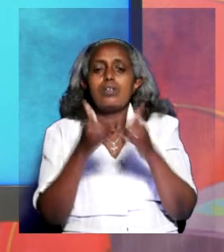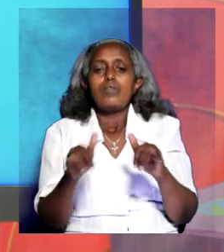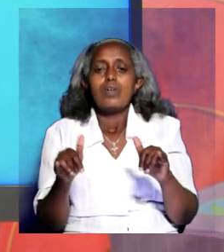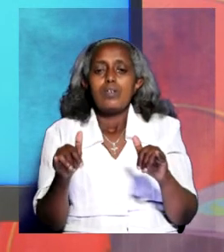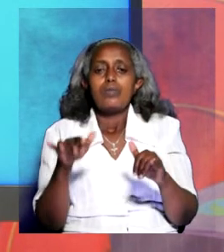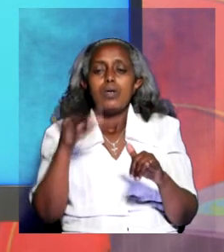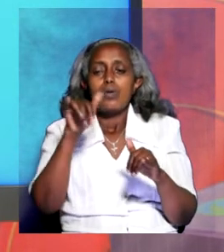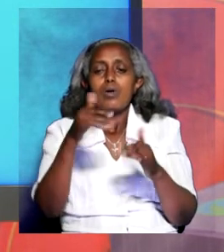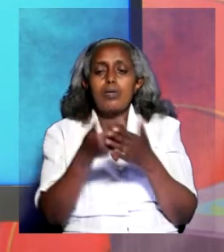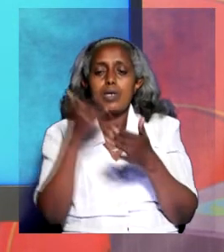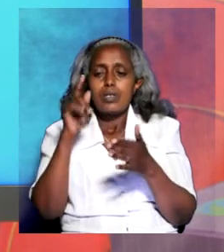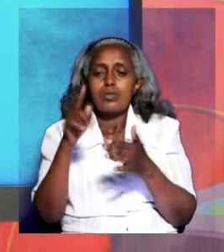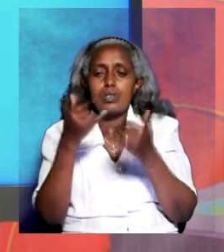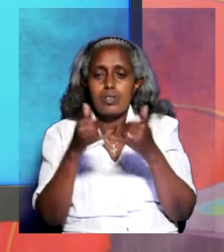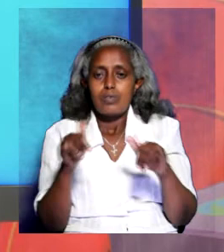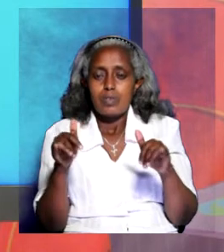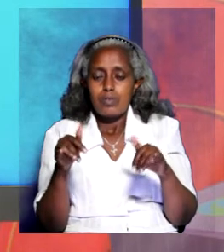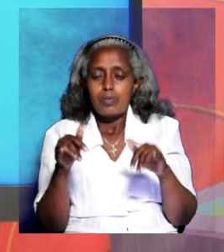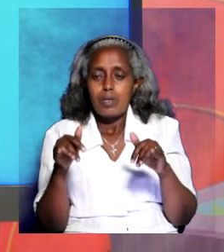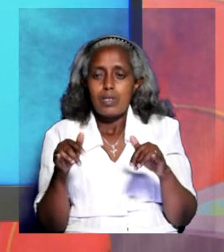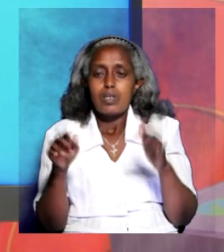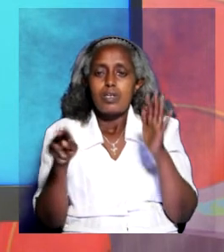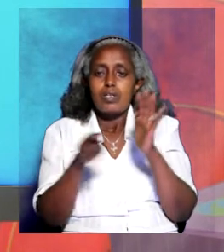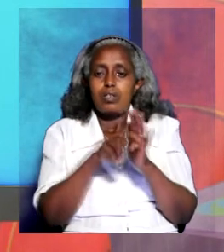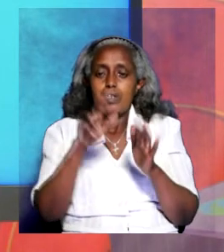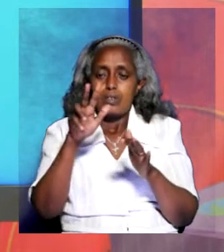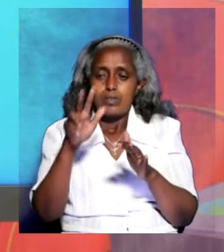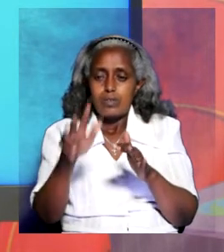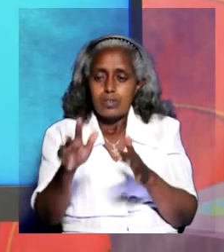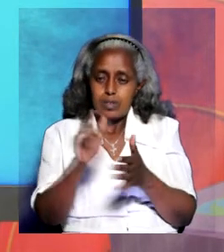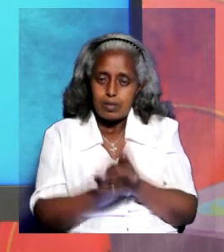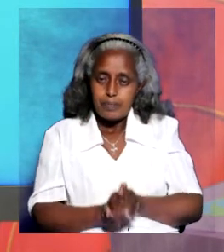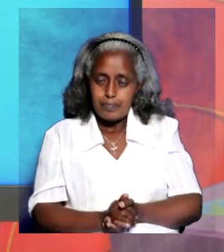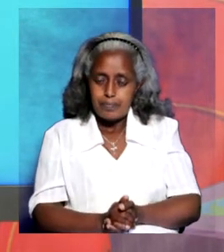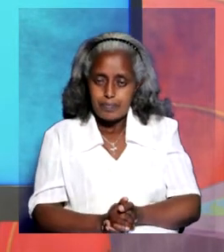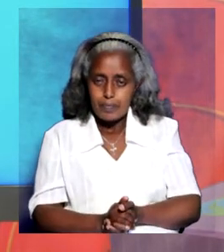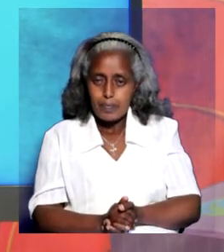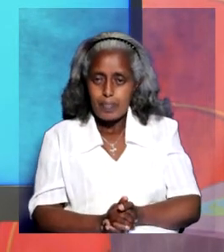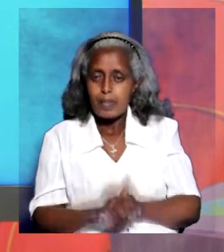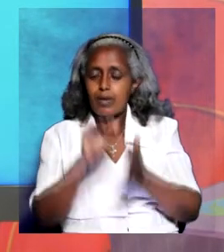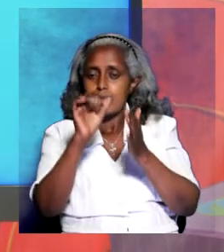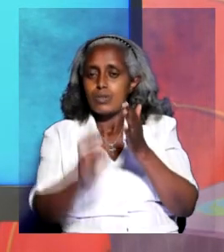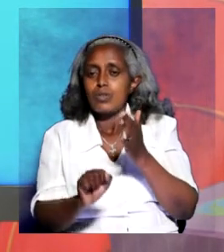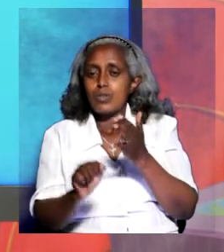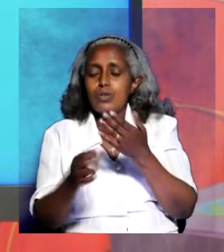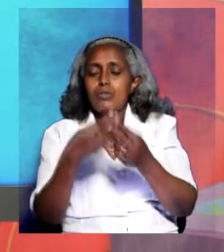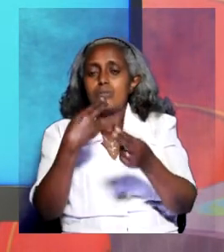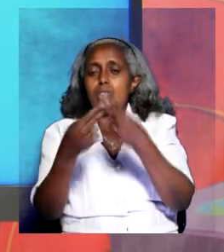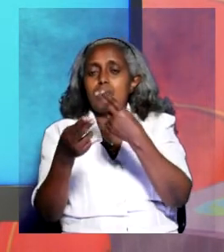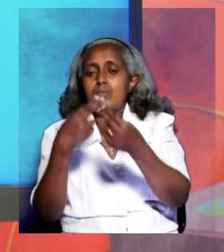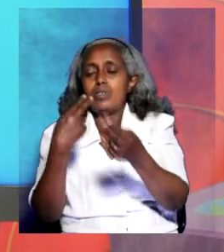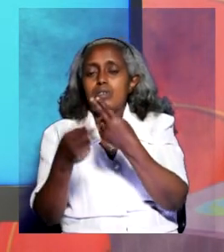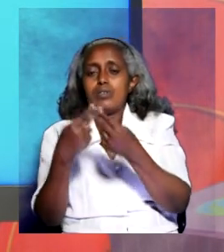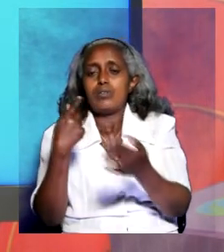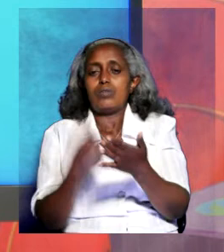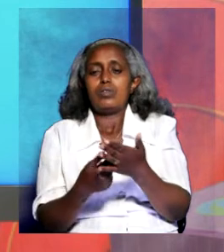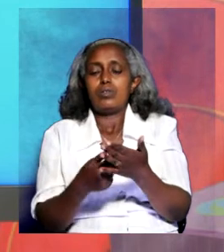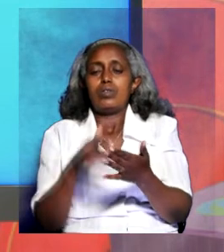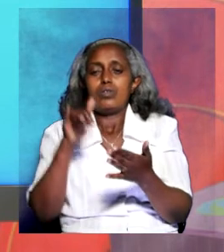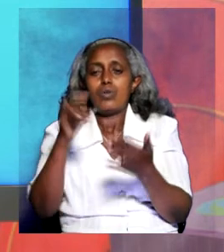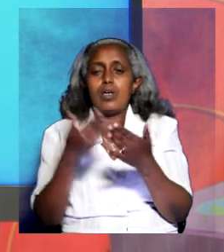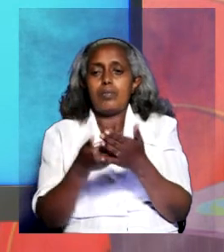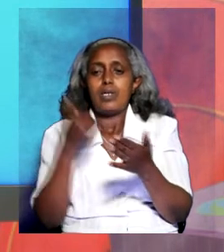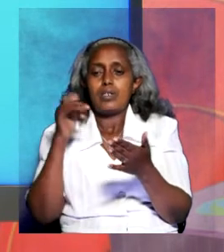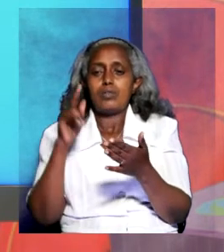divided by y minus 1 divided by negative 3. So cross multiplication, you have this one, y